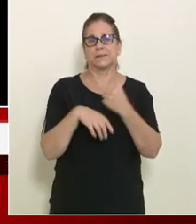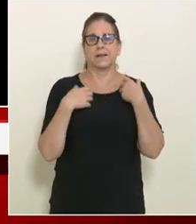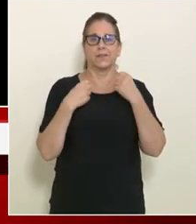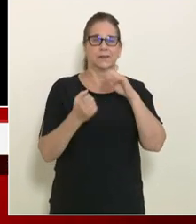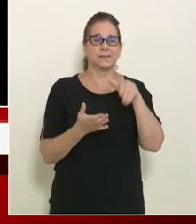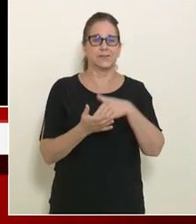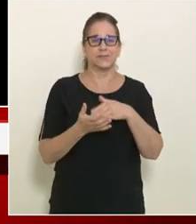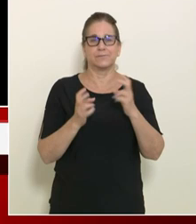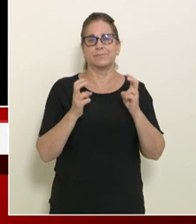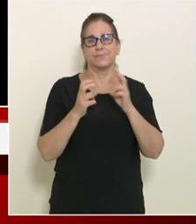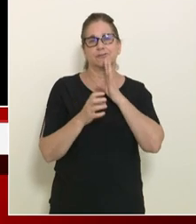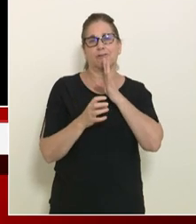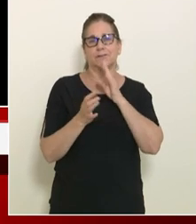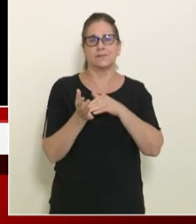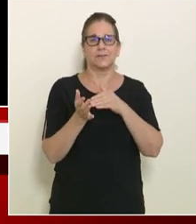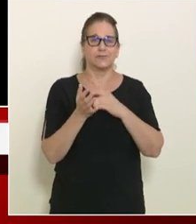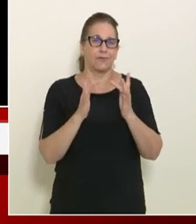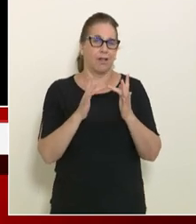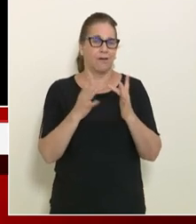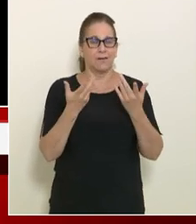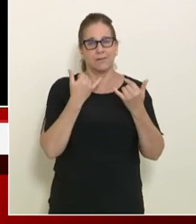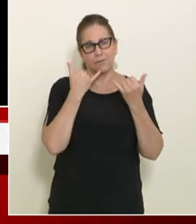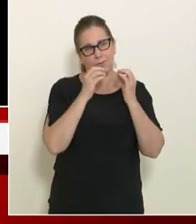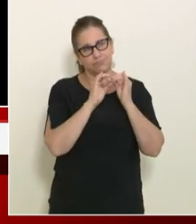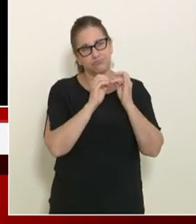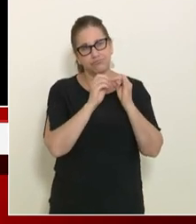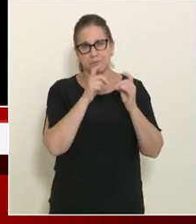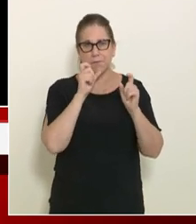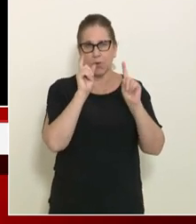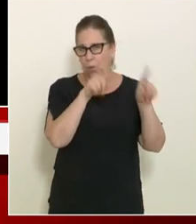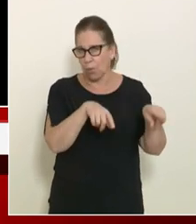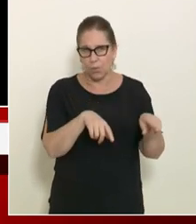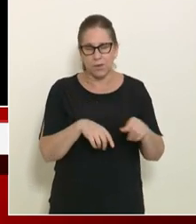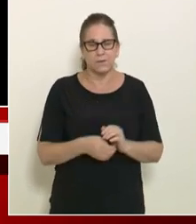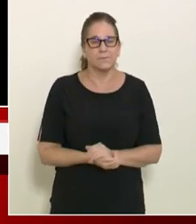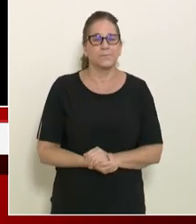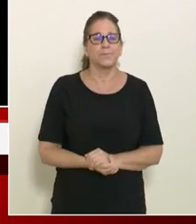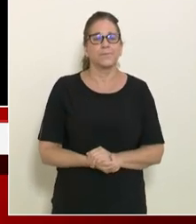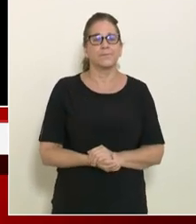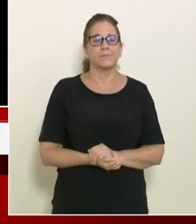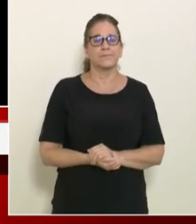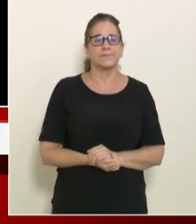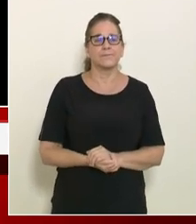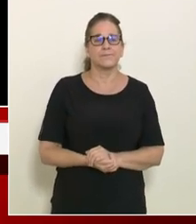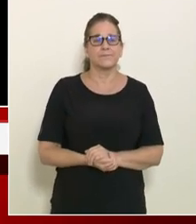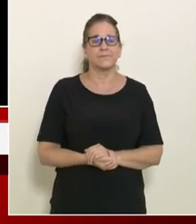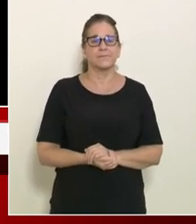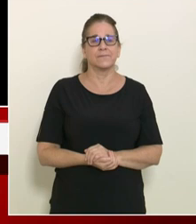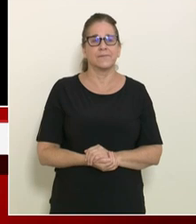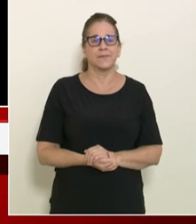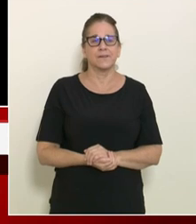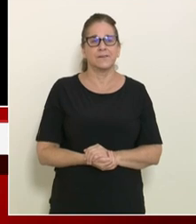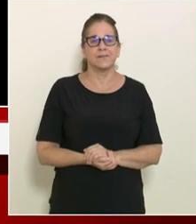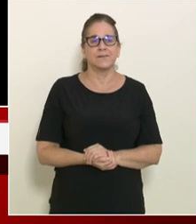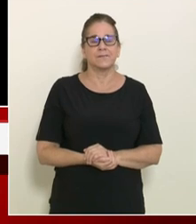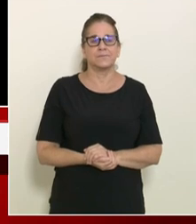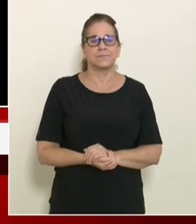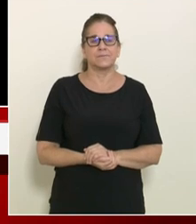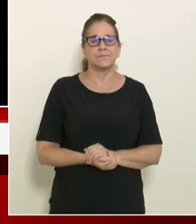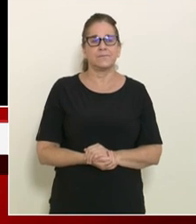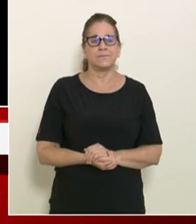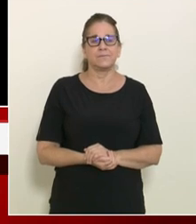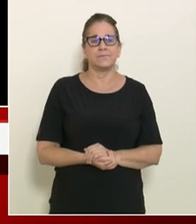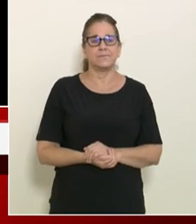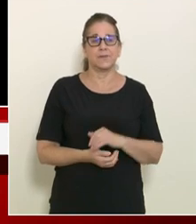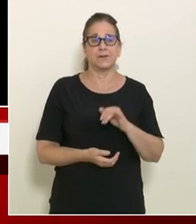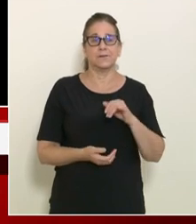children, but now they will be open to serve other students in the community as well, and those school-based health centers